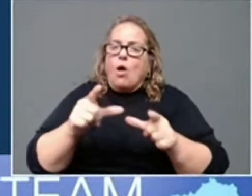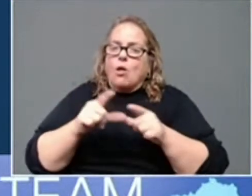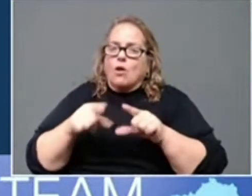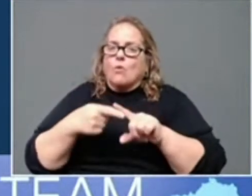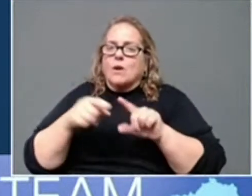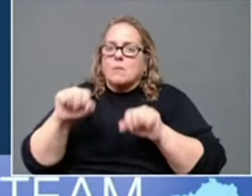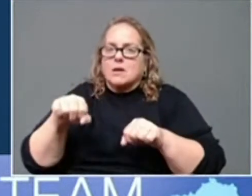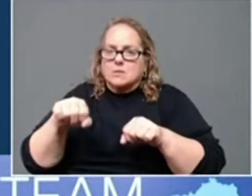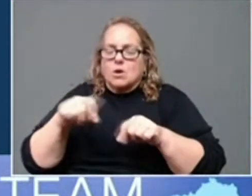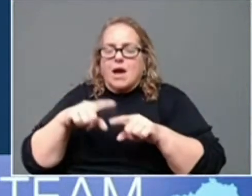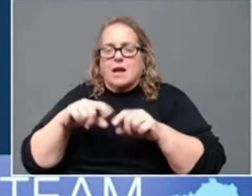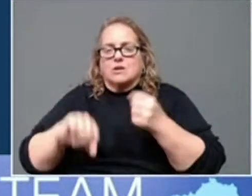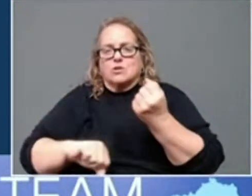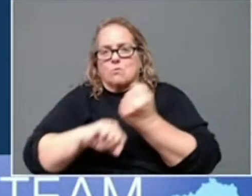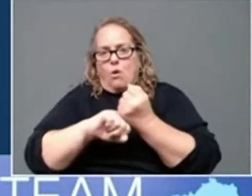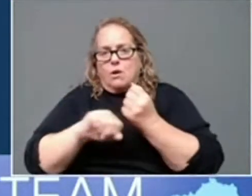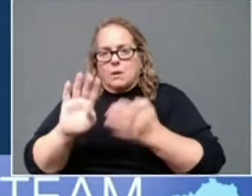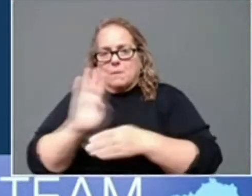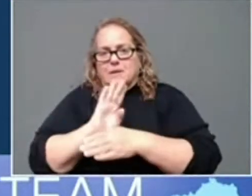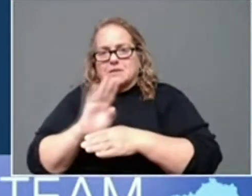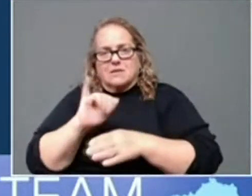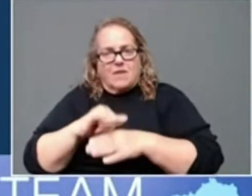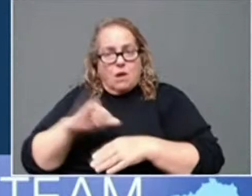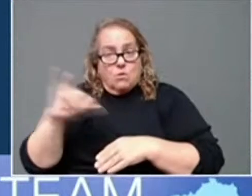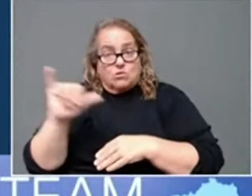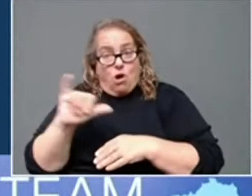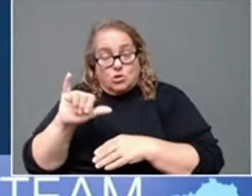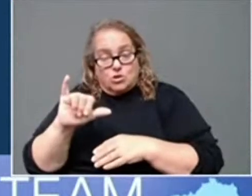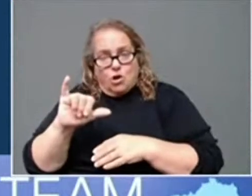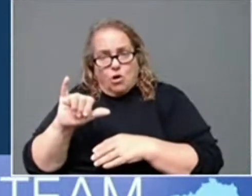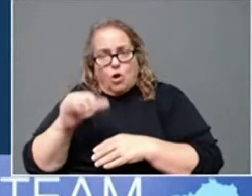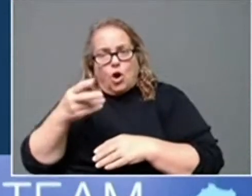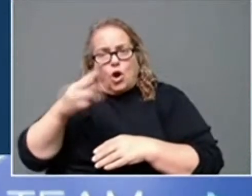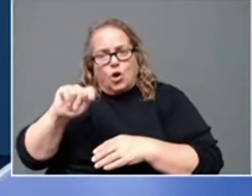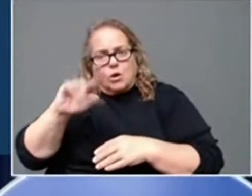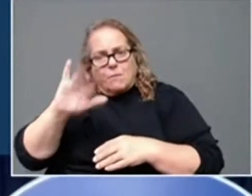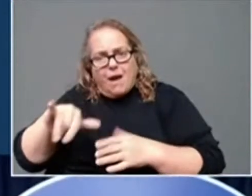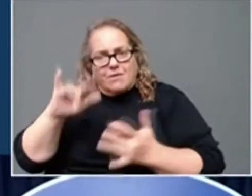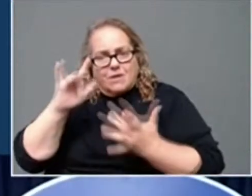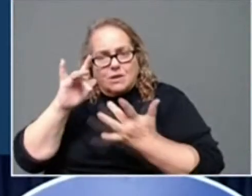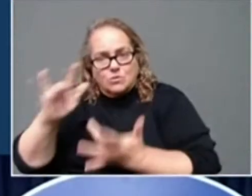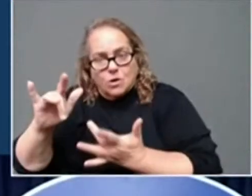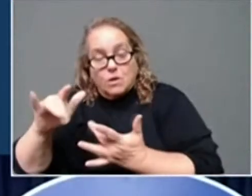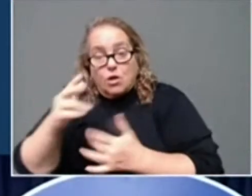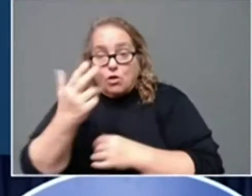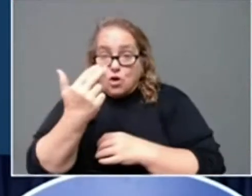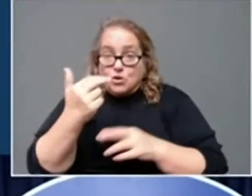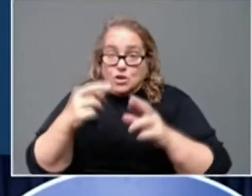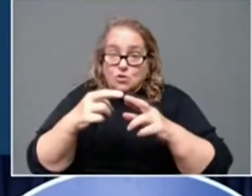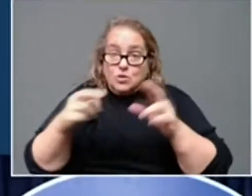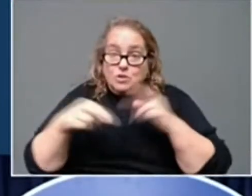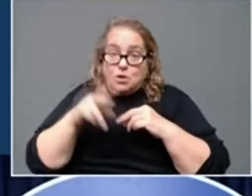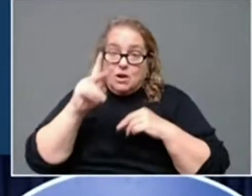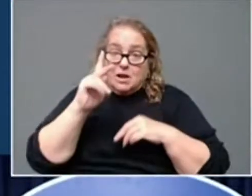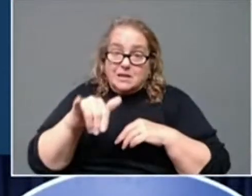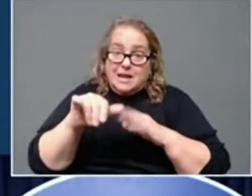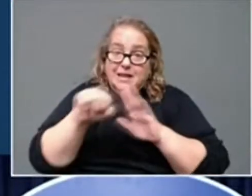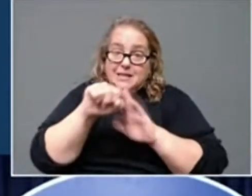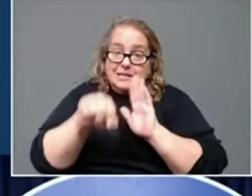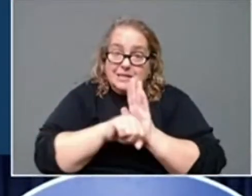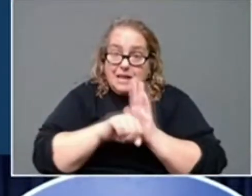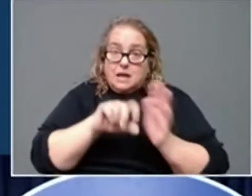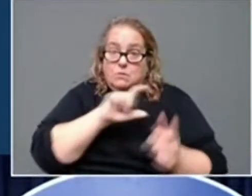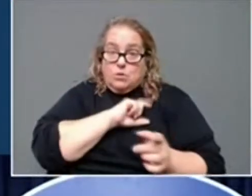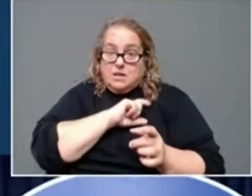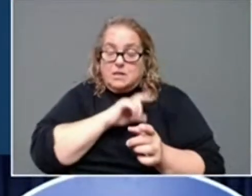businesses that were also hurt by the storm. There will be 13 regional Kentucky State Police posts collecting donations, as well